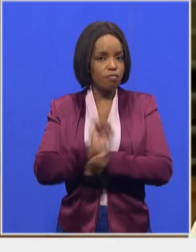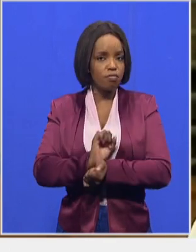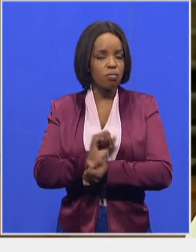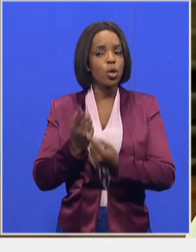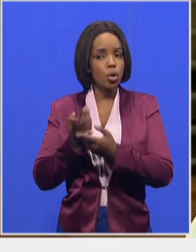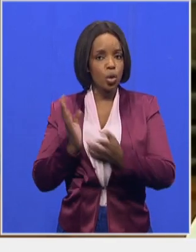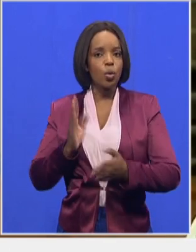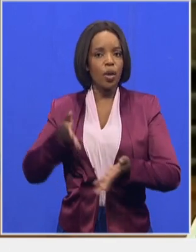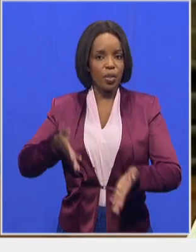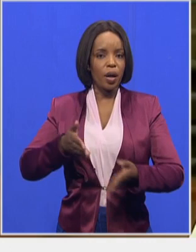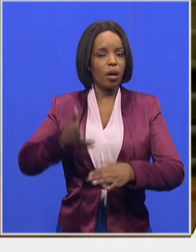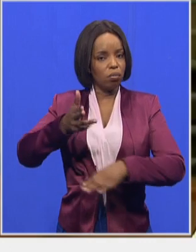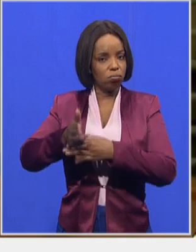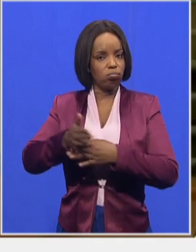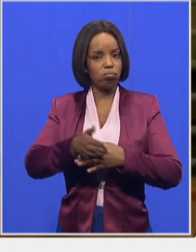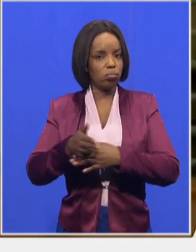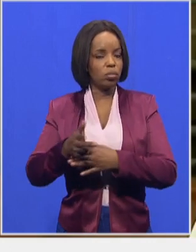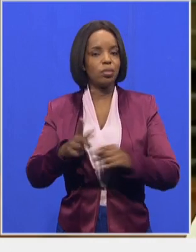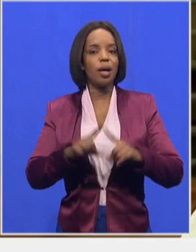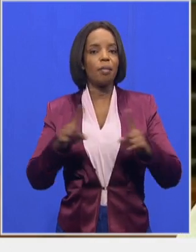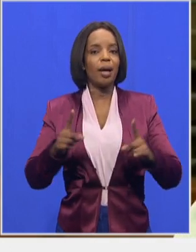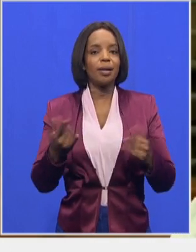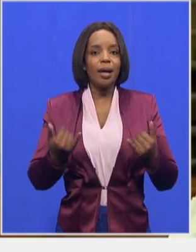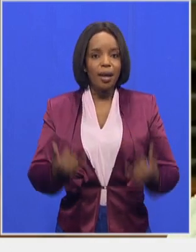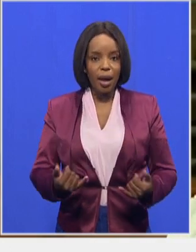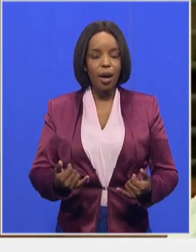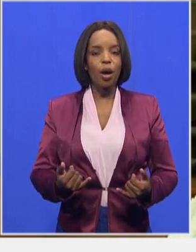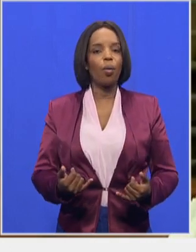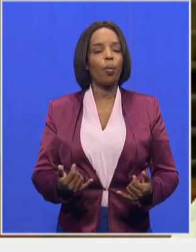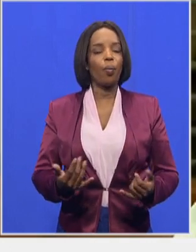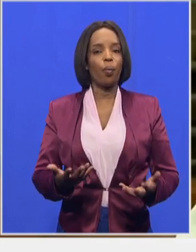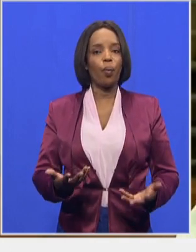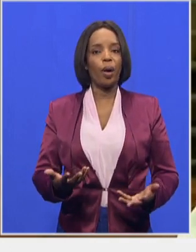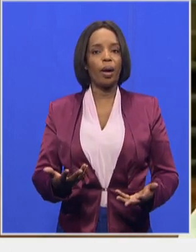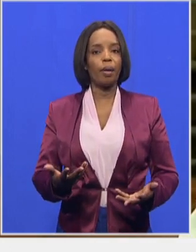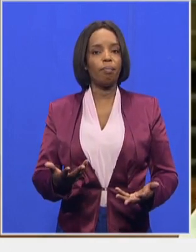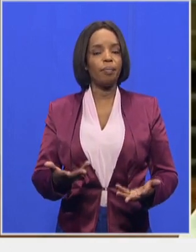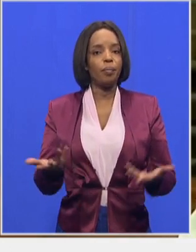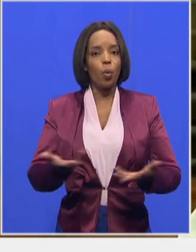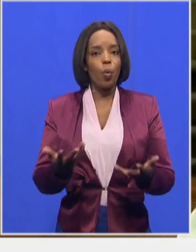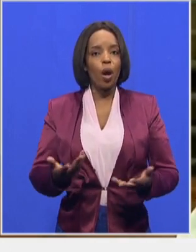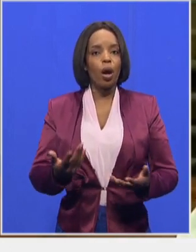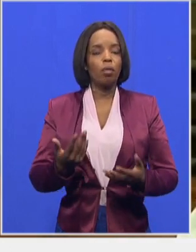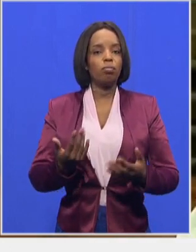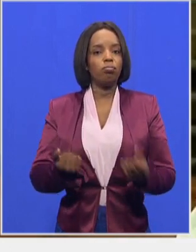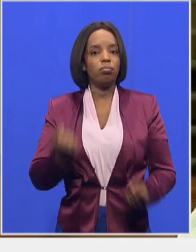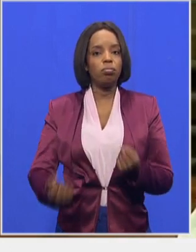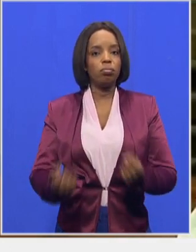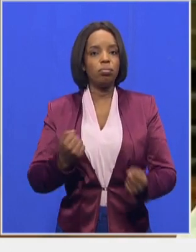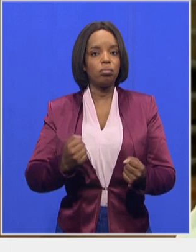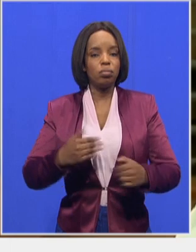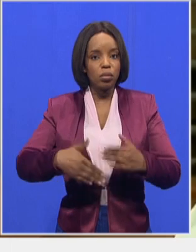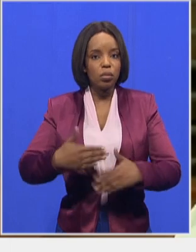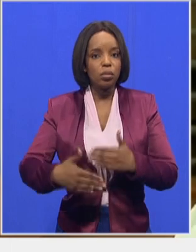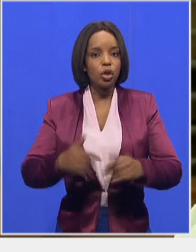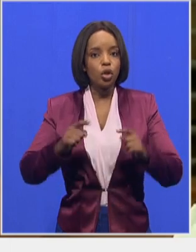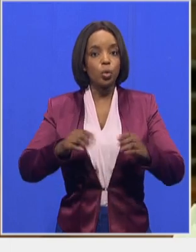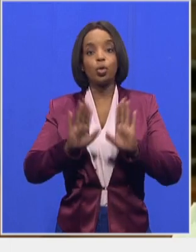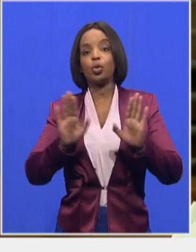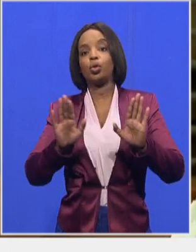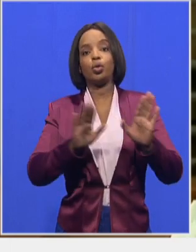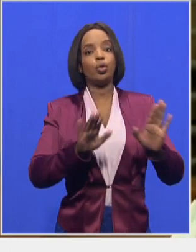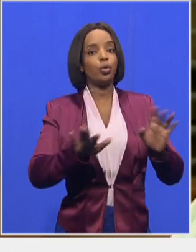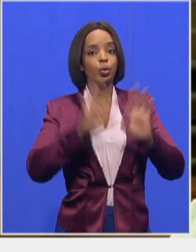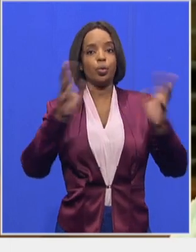but suddenly where the devil in that detail is supposed to be shown to the whole world, you are not